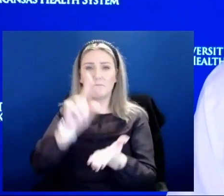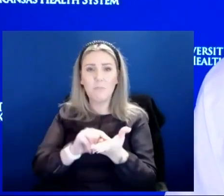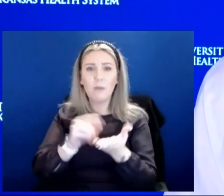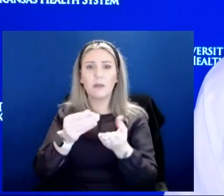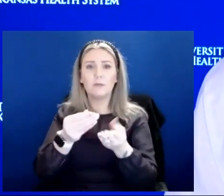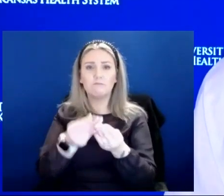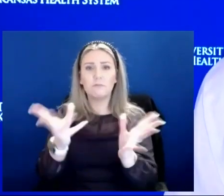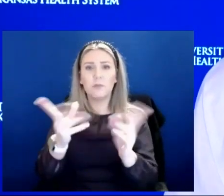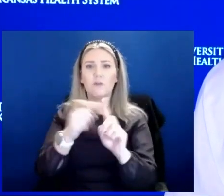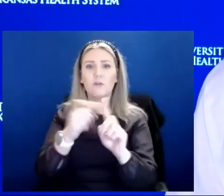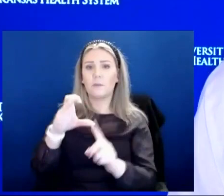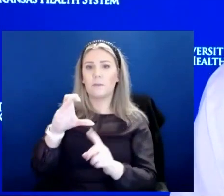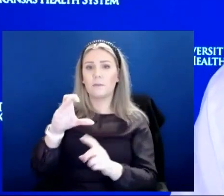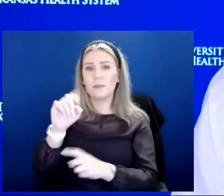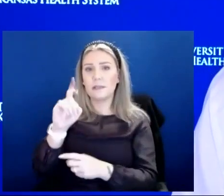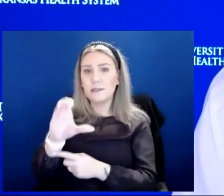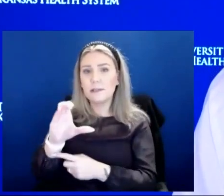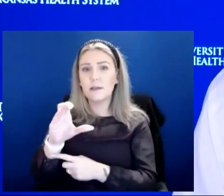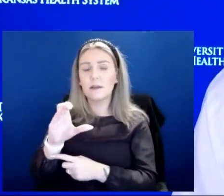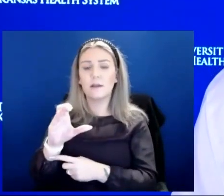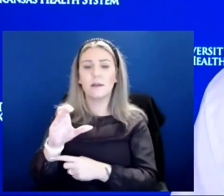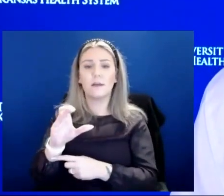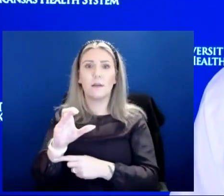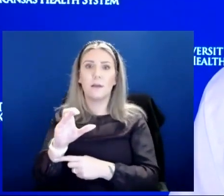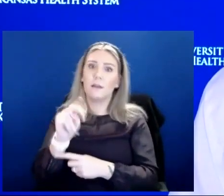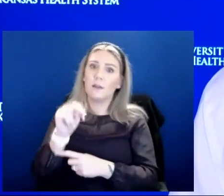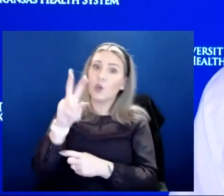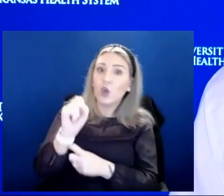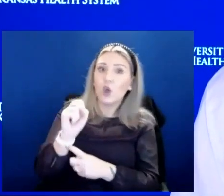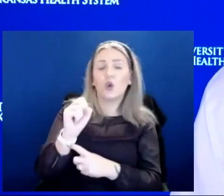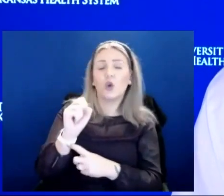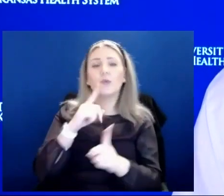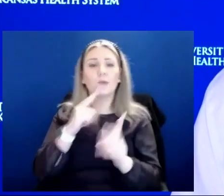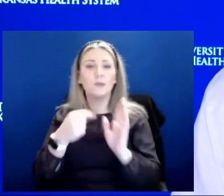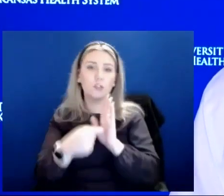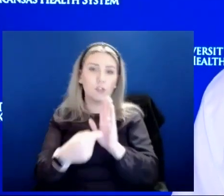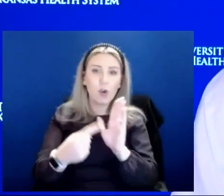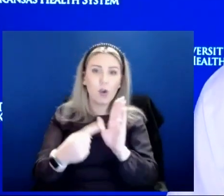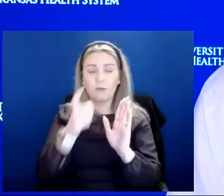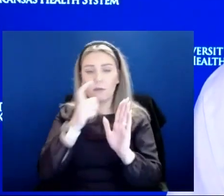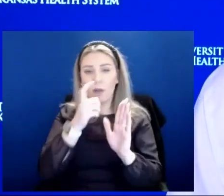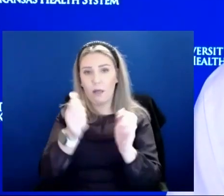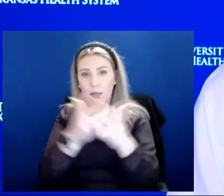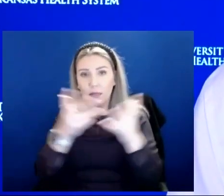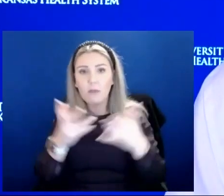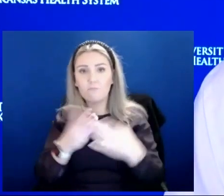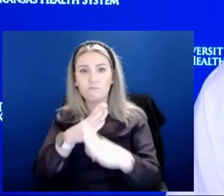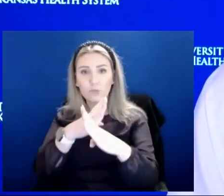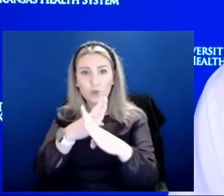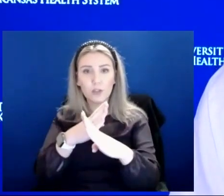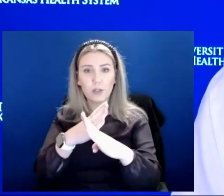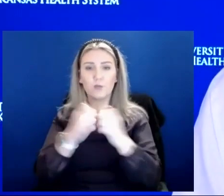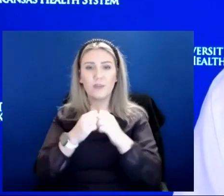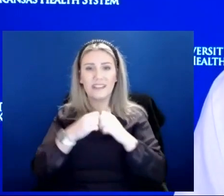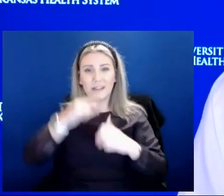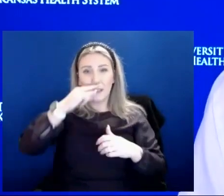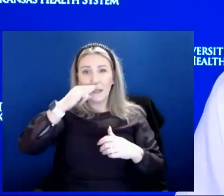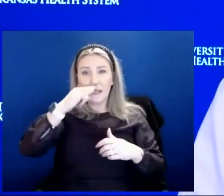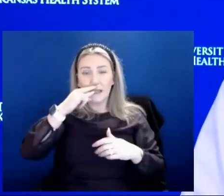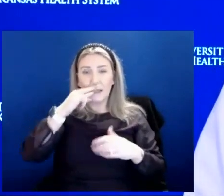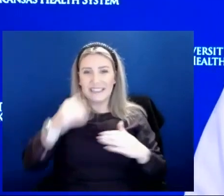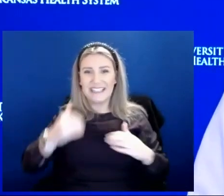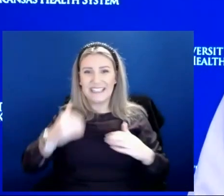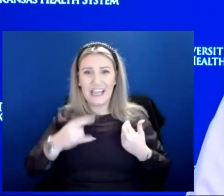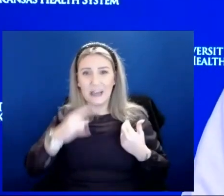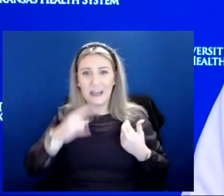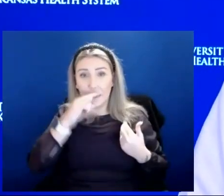that made the news because it showed that there wasn't a lot of protection in those kids, those young kids